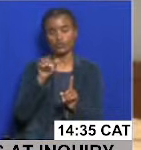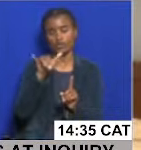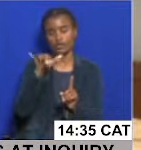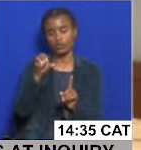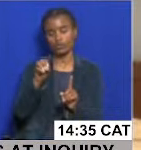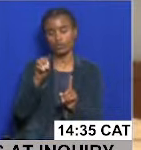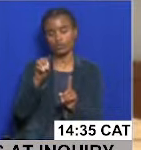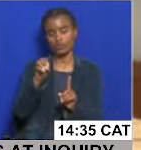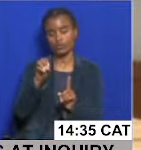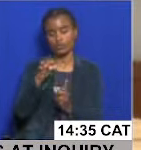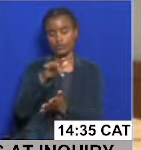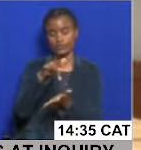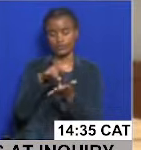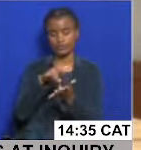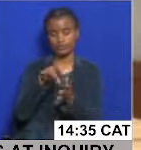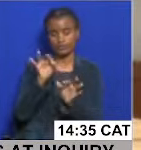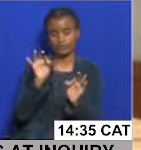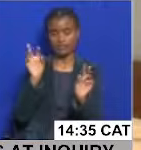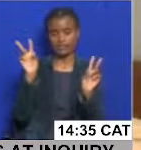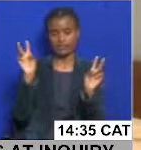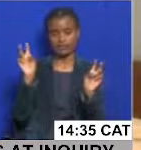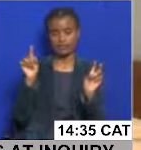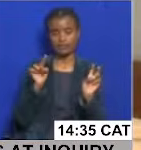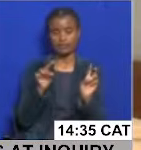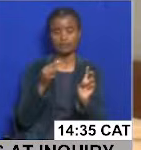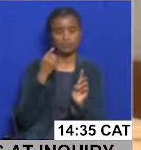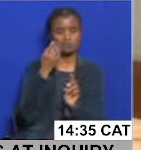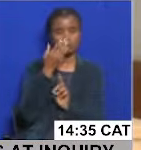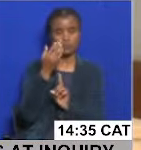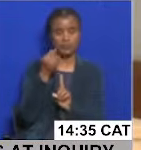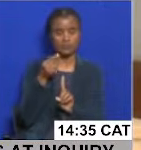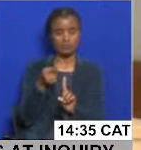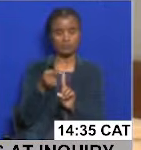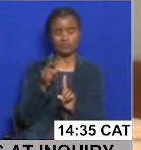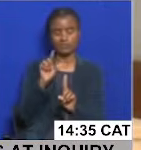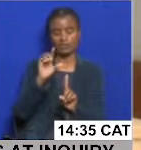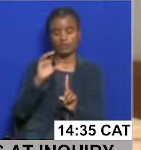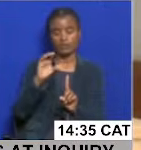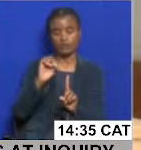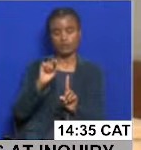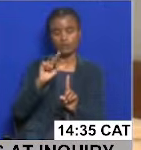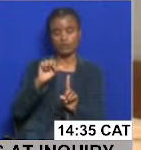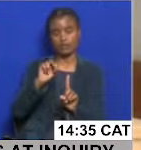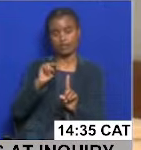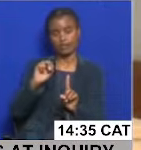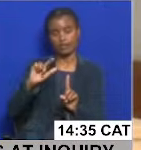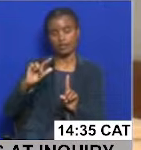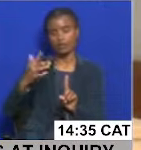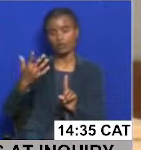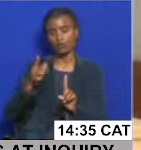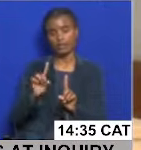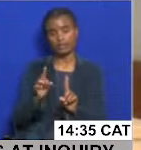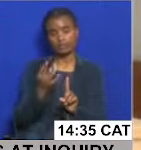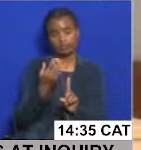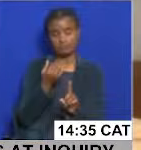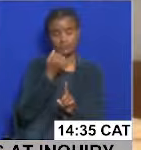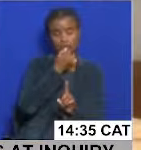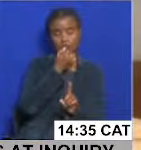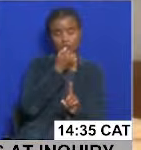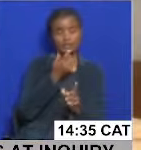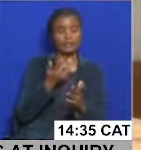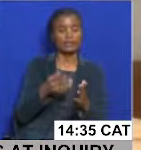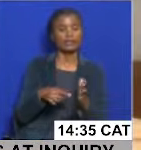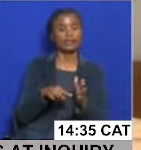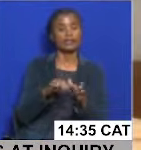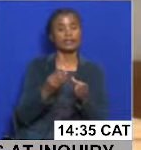Apologize if I get it wrong. Tab, you found it? Sorry. Commissioners, at tab 5 of consolidated